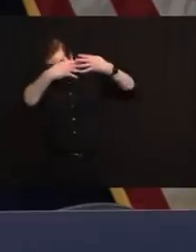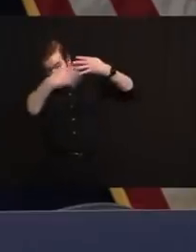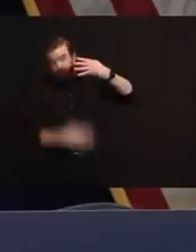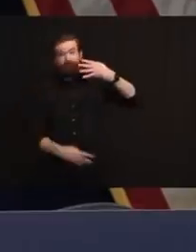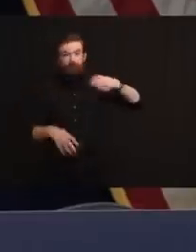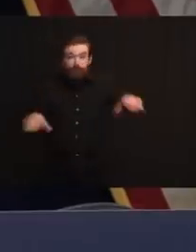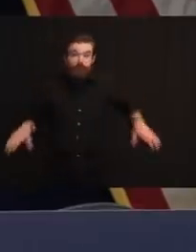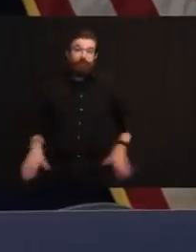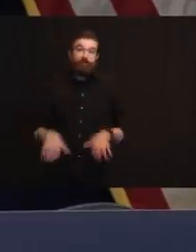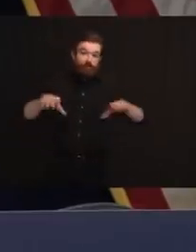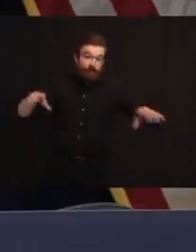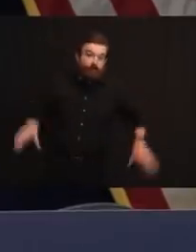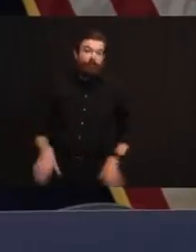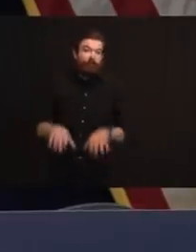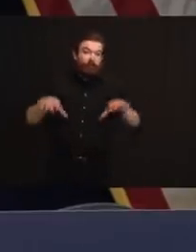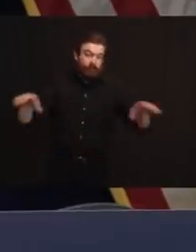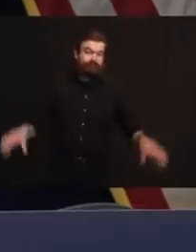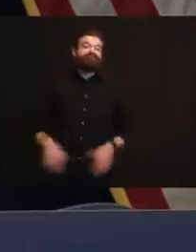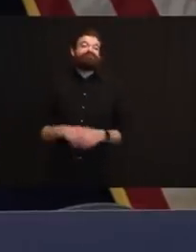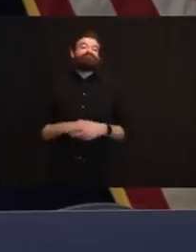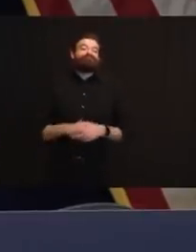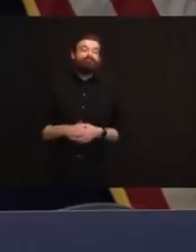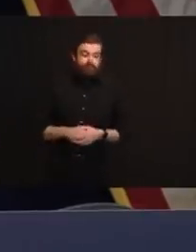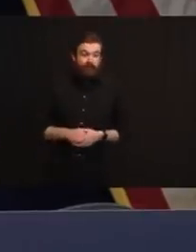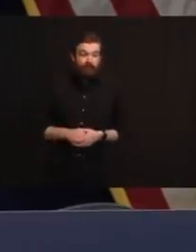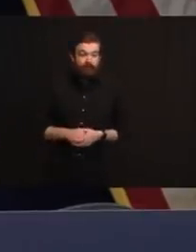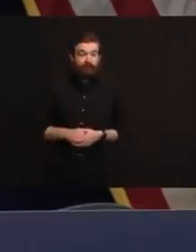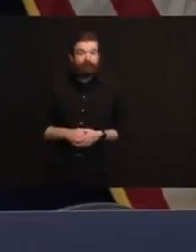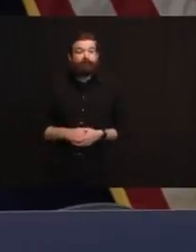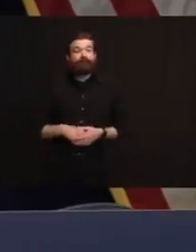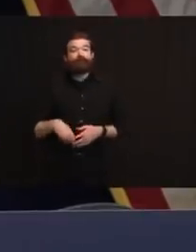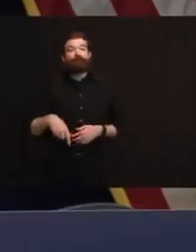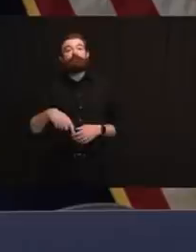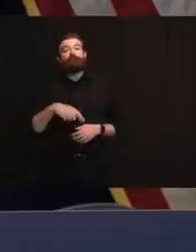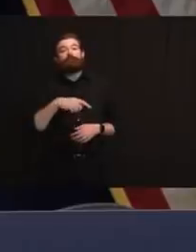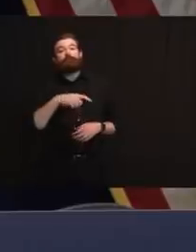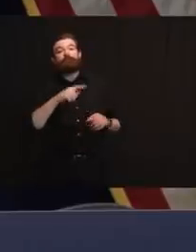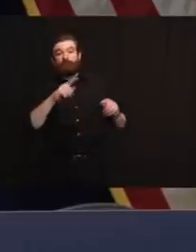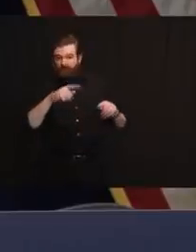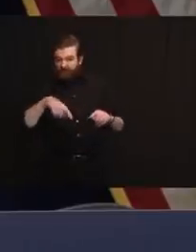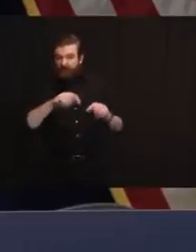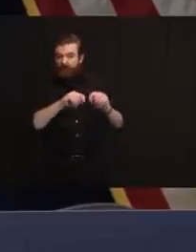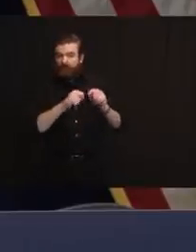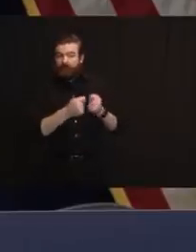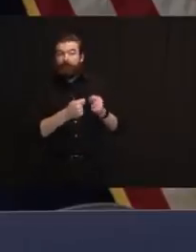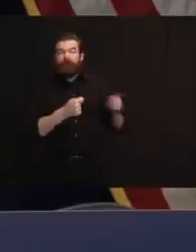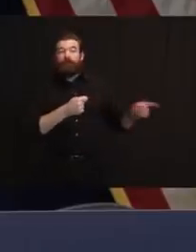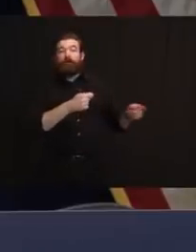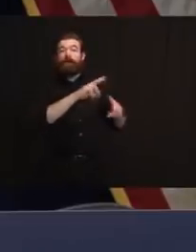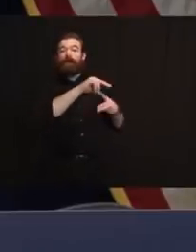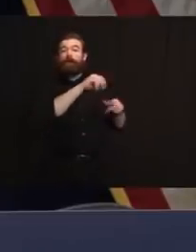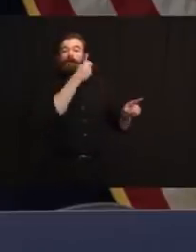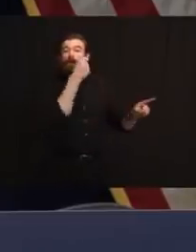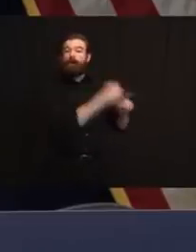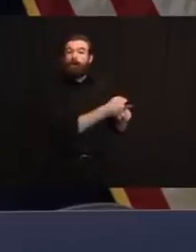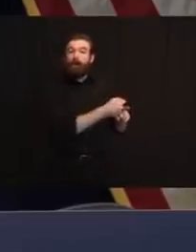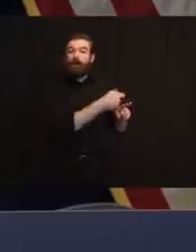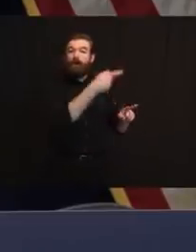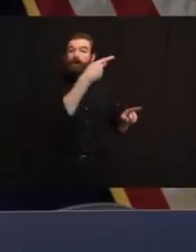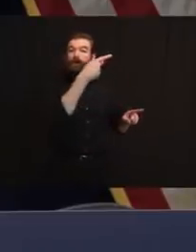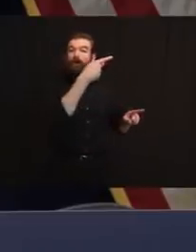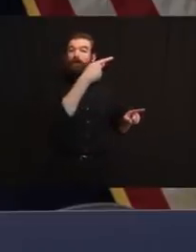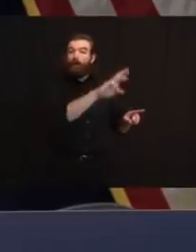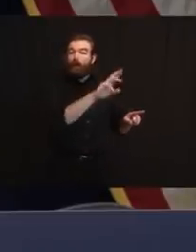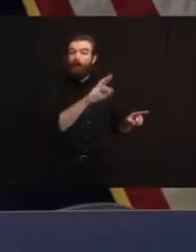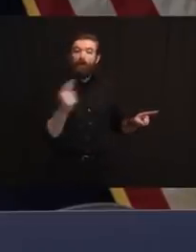it was going to Puerto Rico, whether it was supporting Georgia and Florida in the wake of hurricanes. They are professionals, and